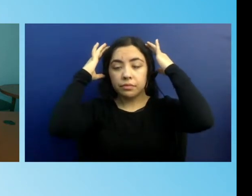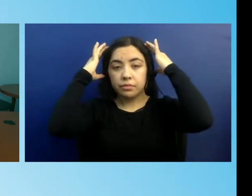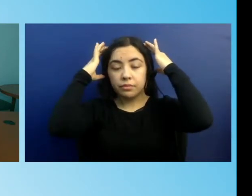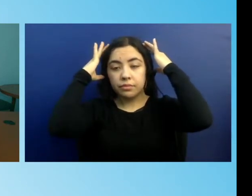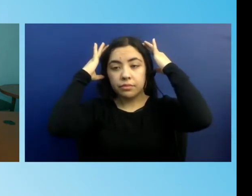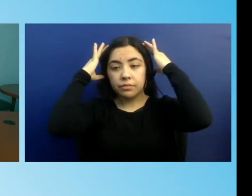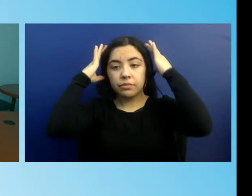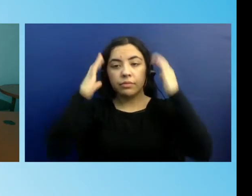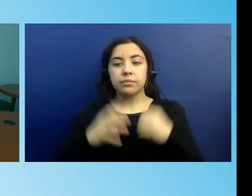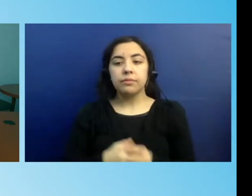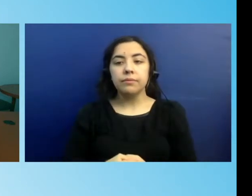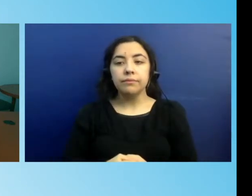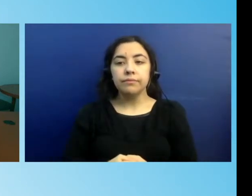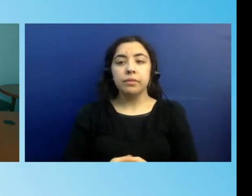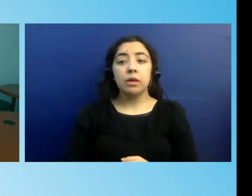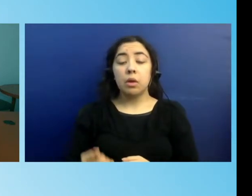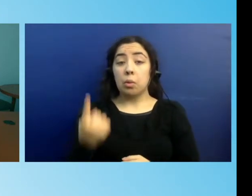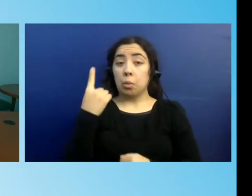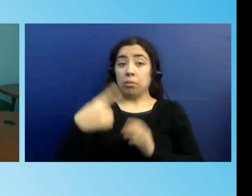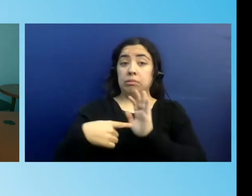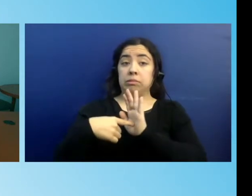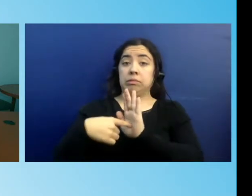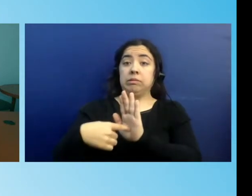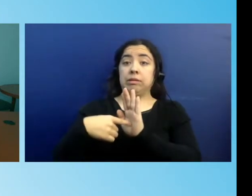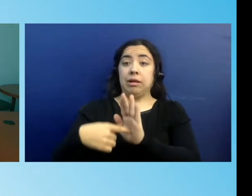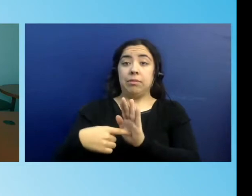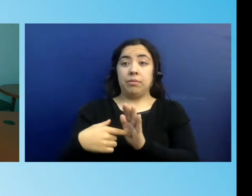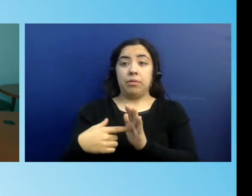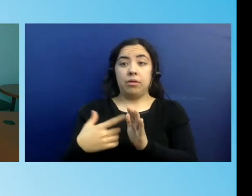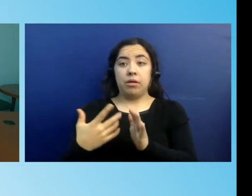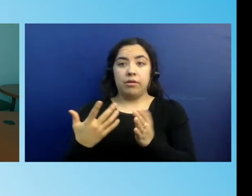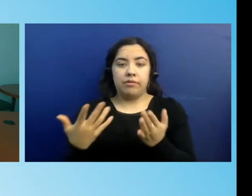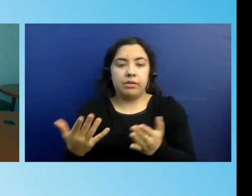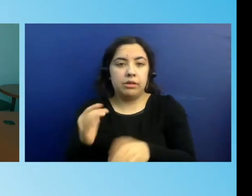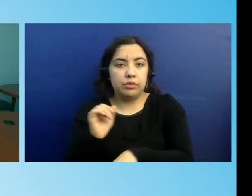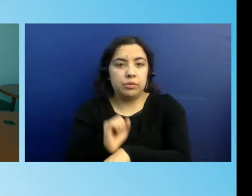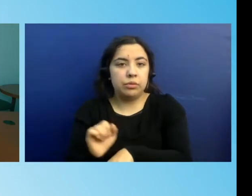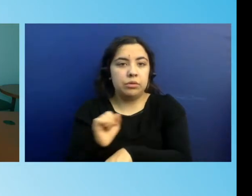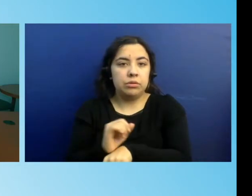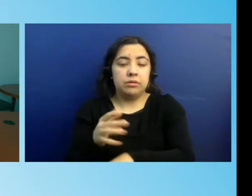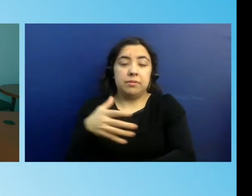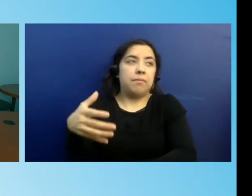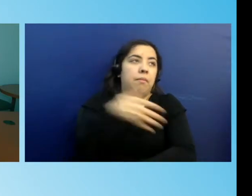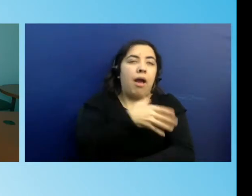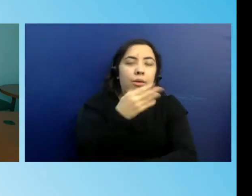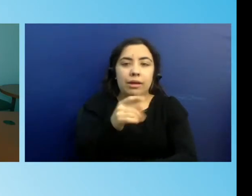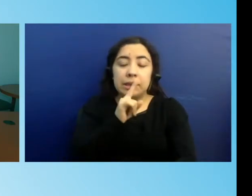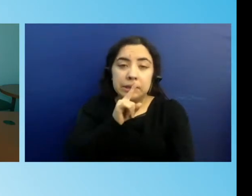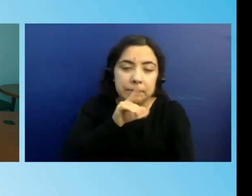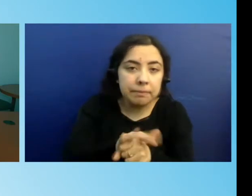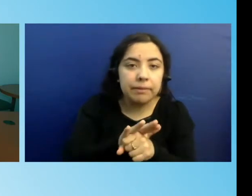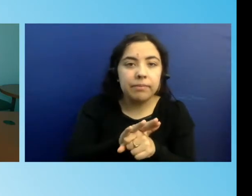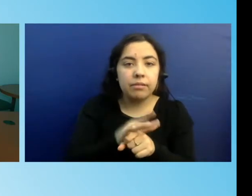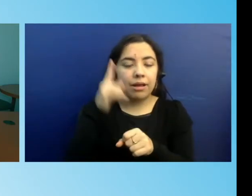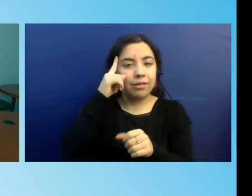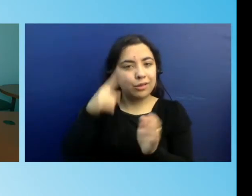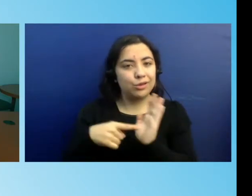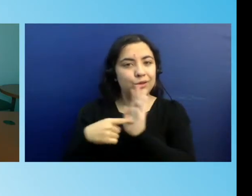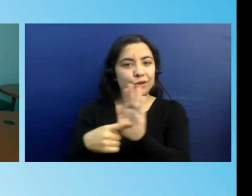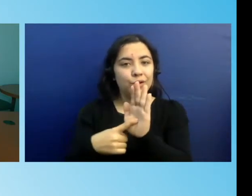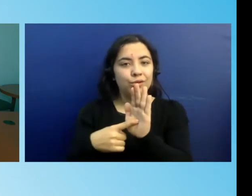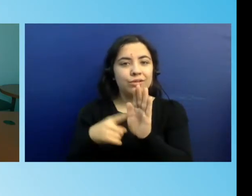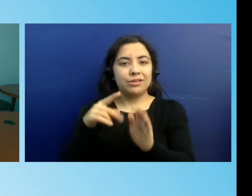the commitments that we can make, I think is really displayed in the City of Chicago's Memorials and Monuments